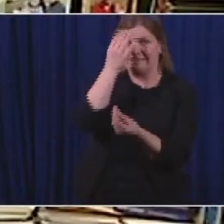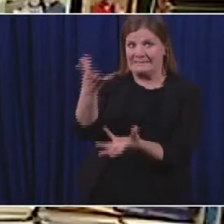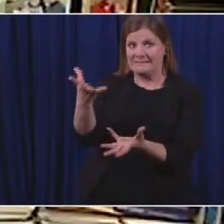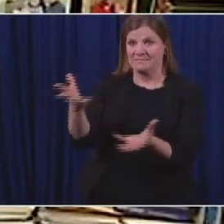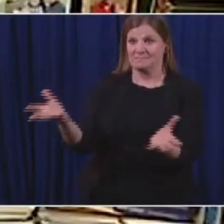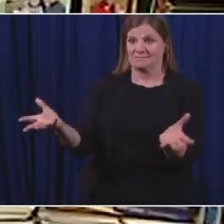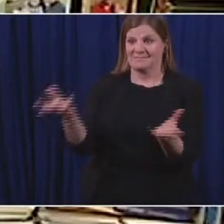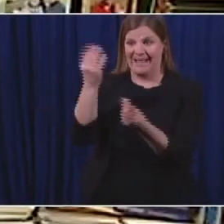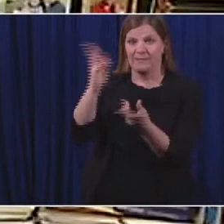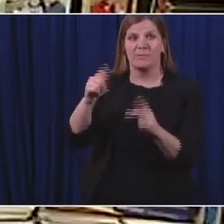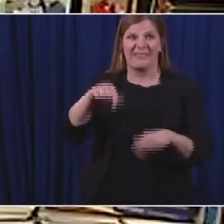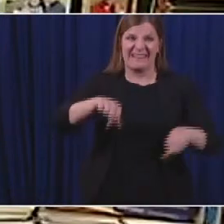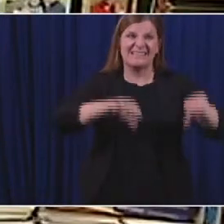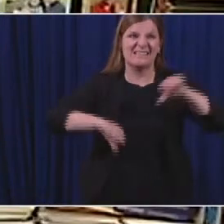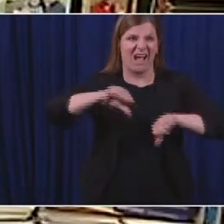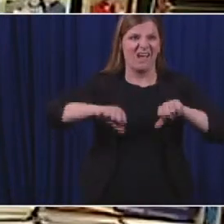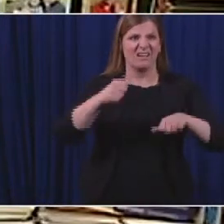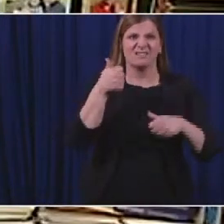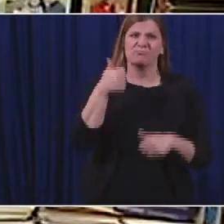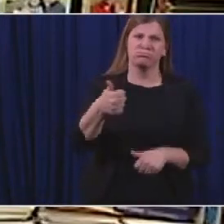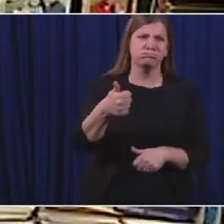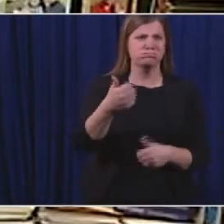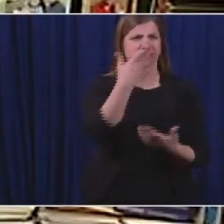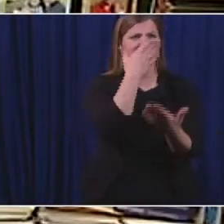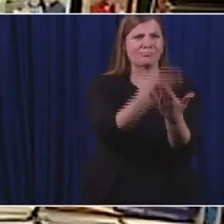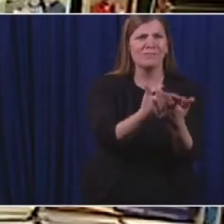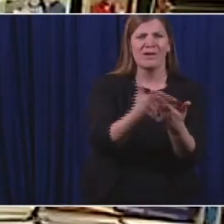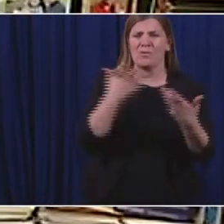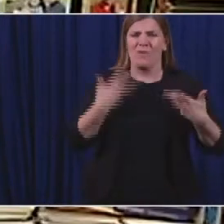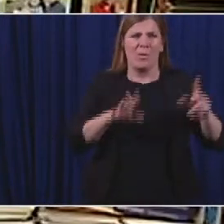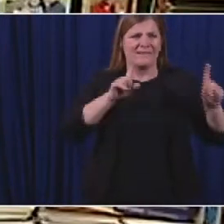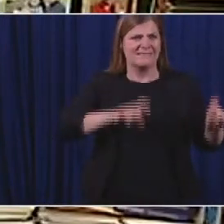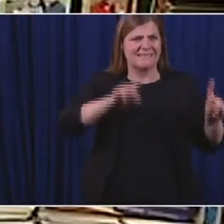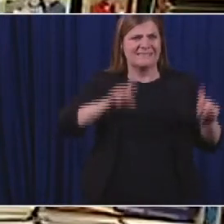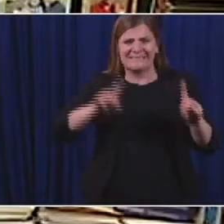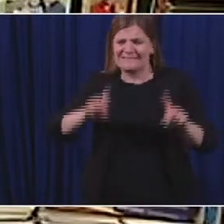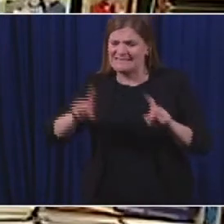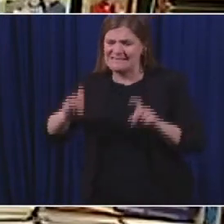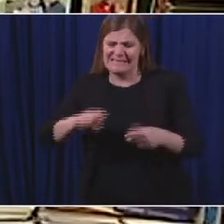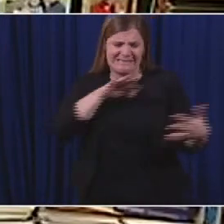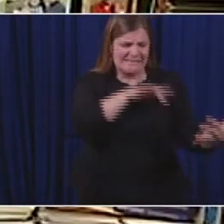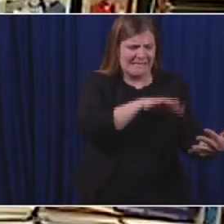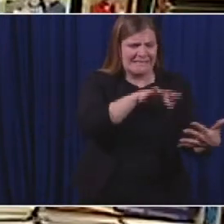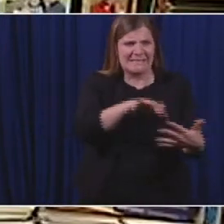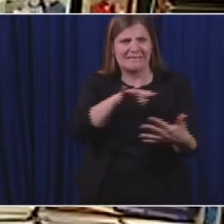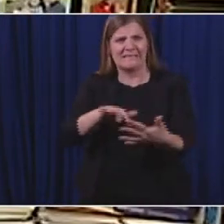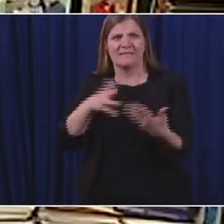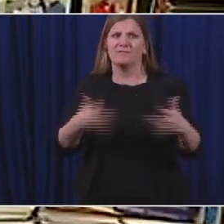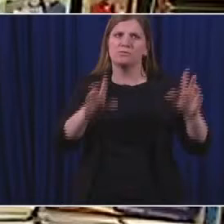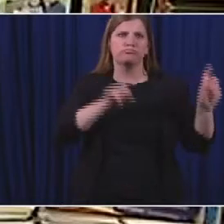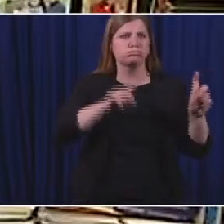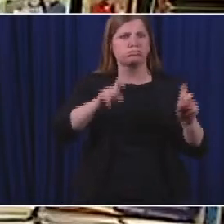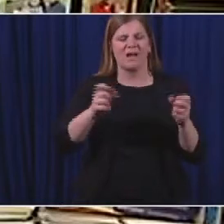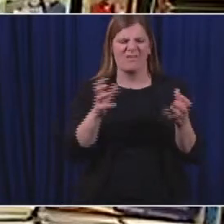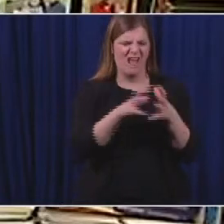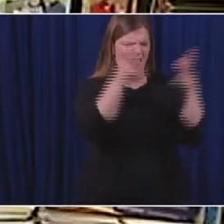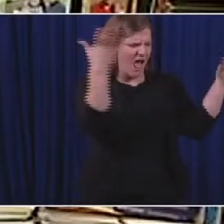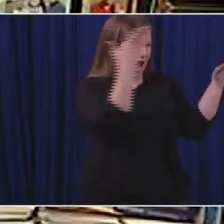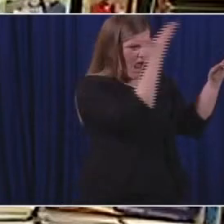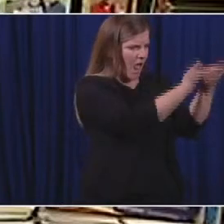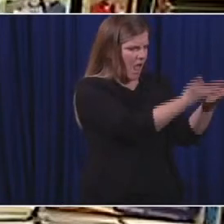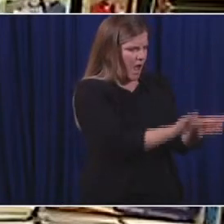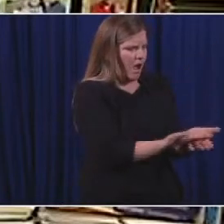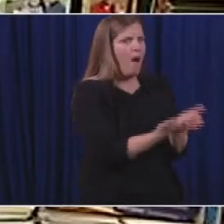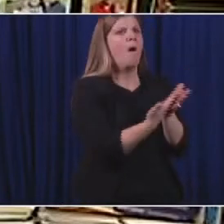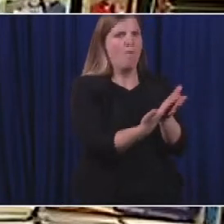this vaccine in the U.S. in trials. There's a lot of evidence that it is safe. I think